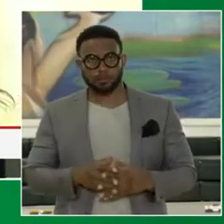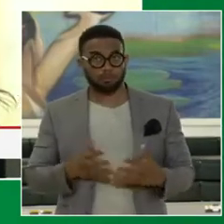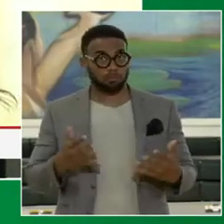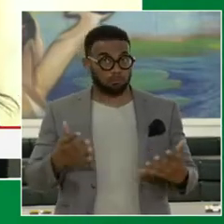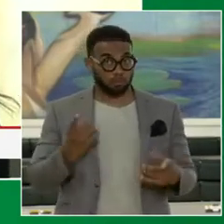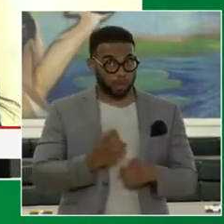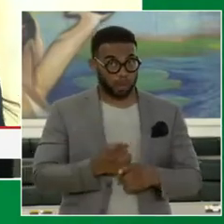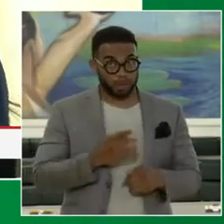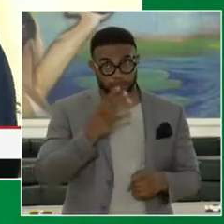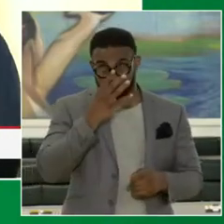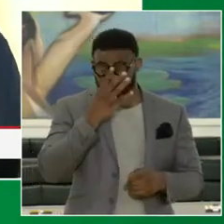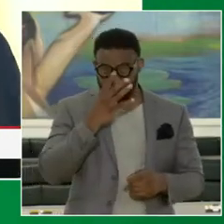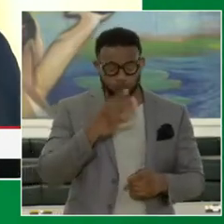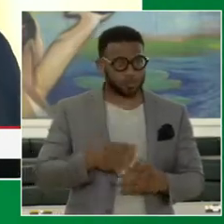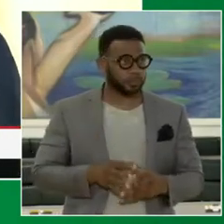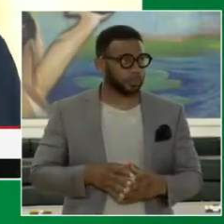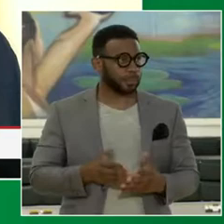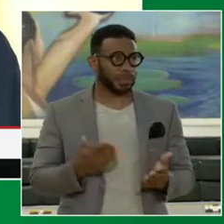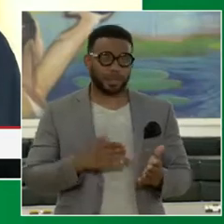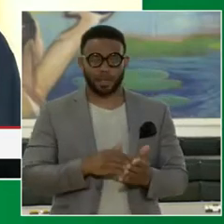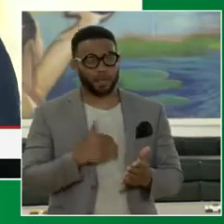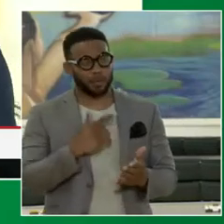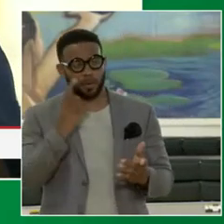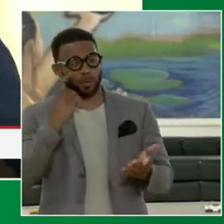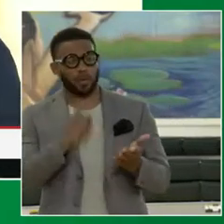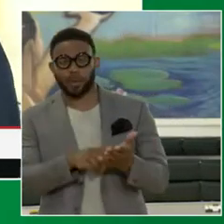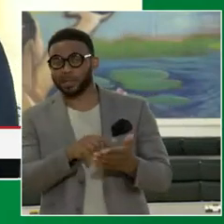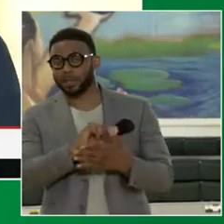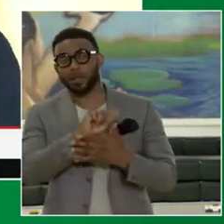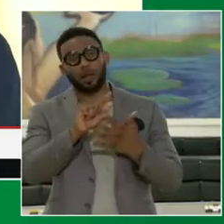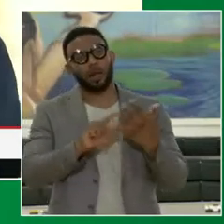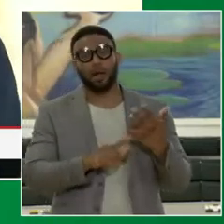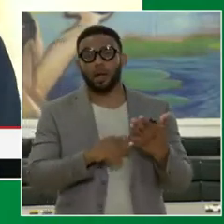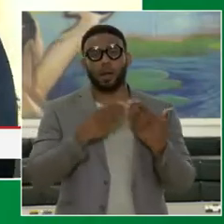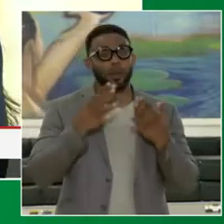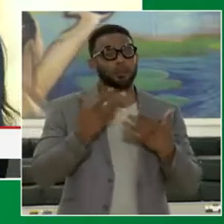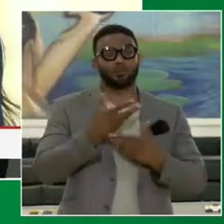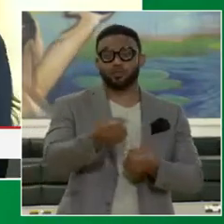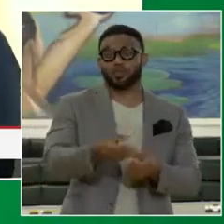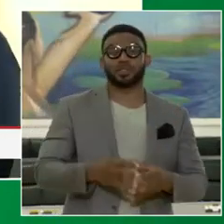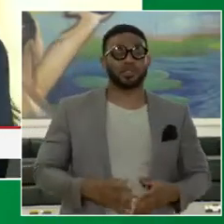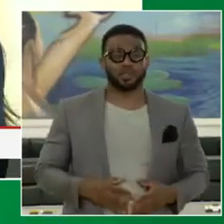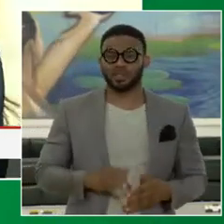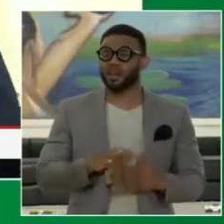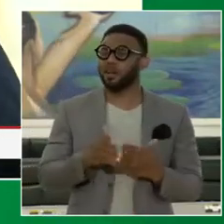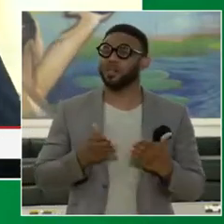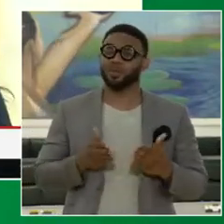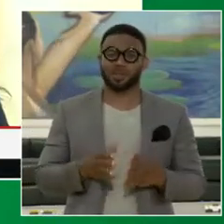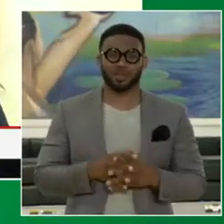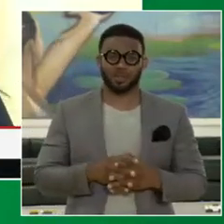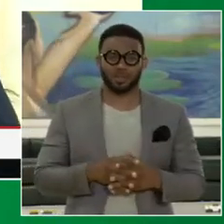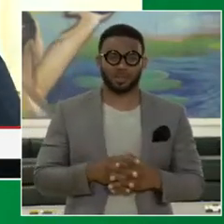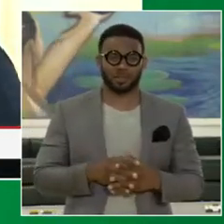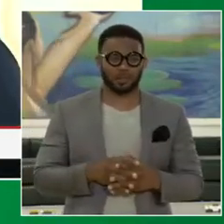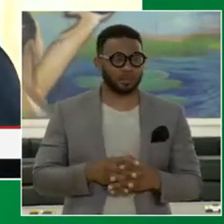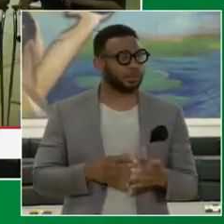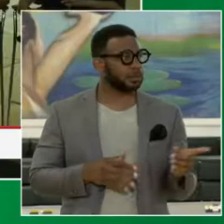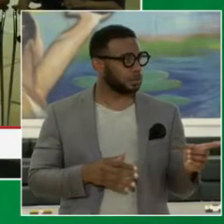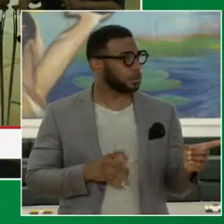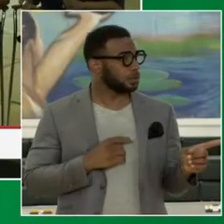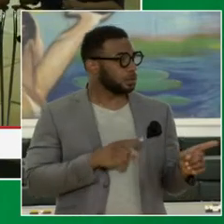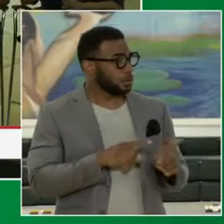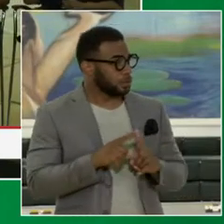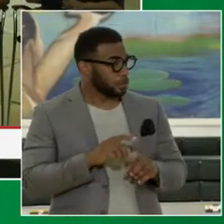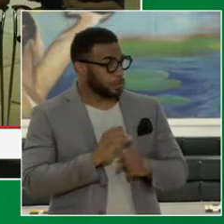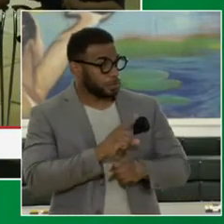said they're going to be used. Absolutely. Because again, we recognize this is all public trust here, all the way around. Yep. And we